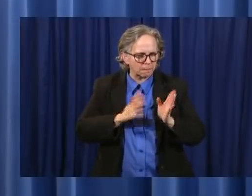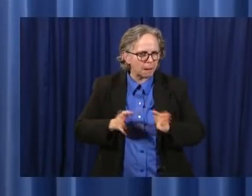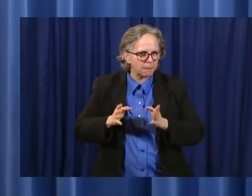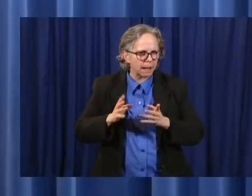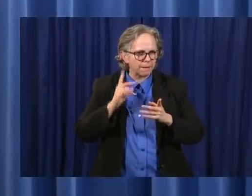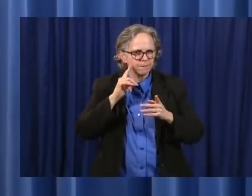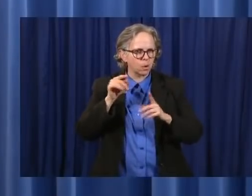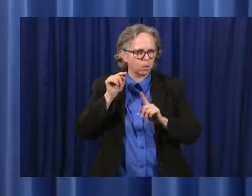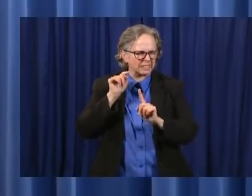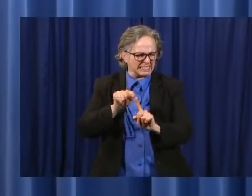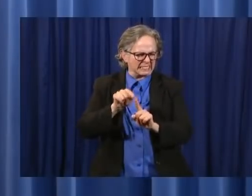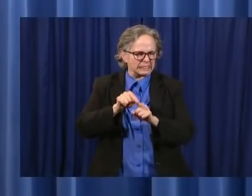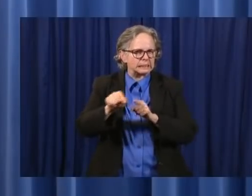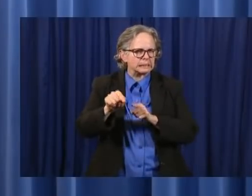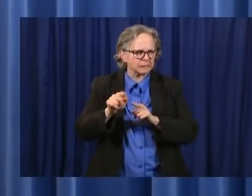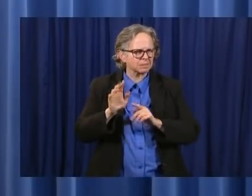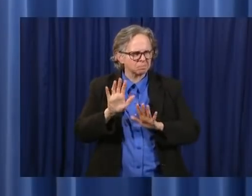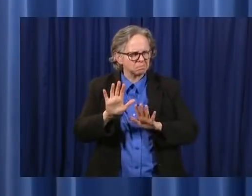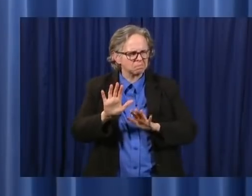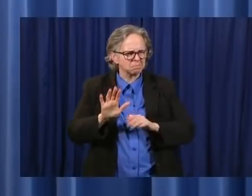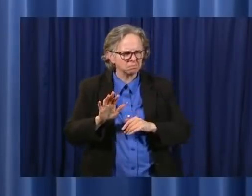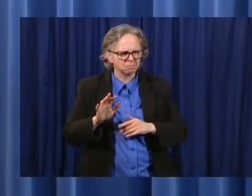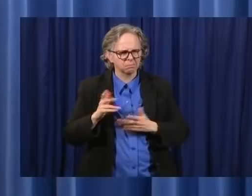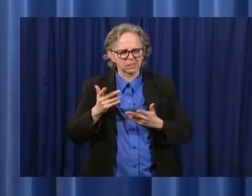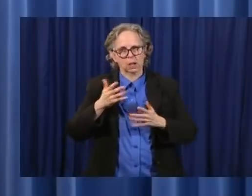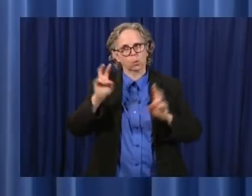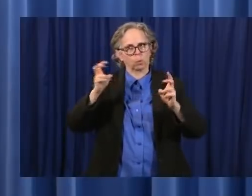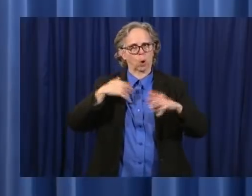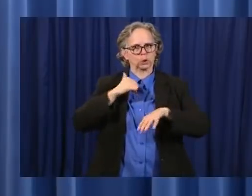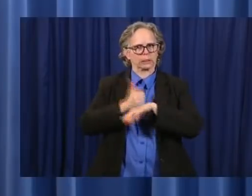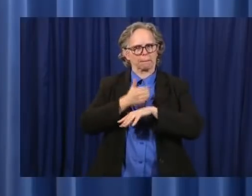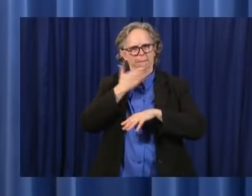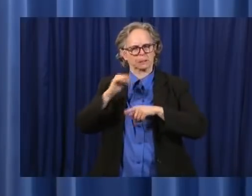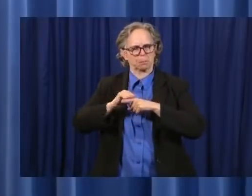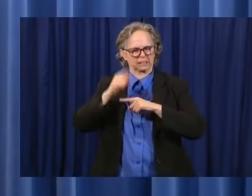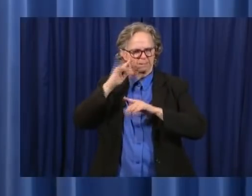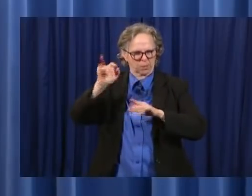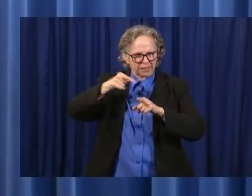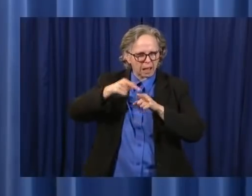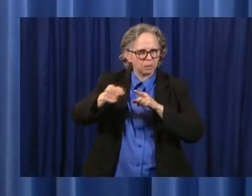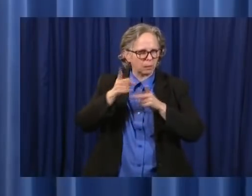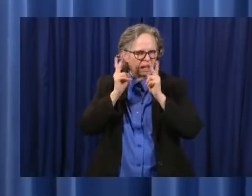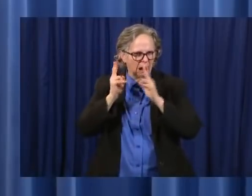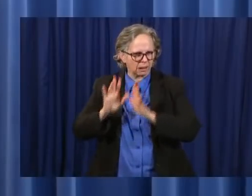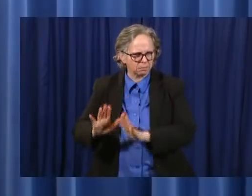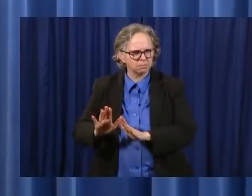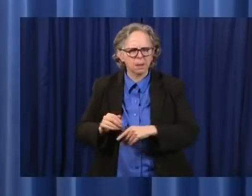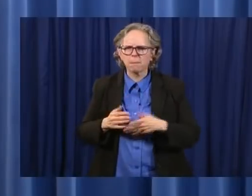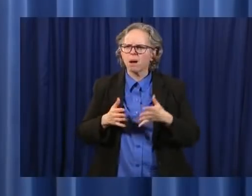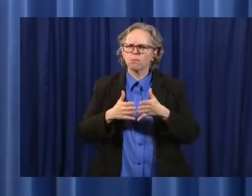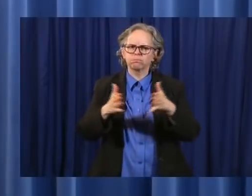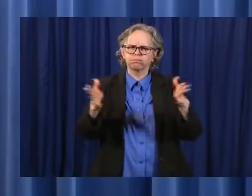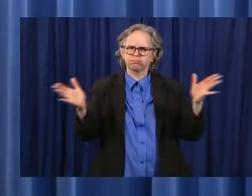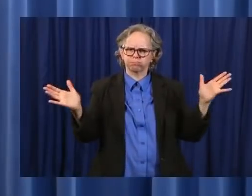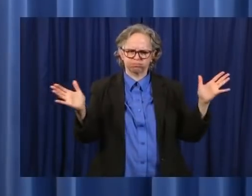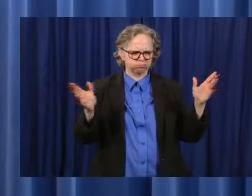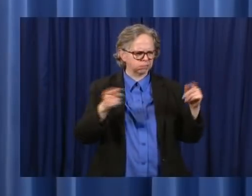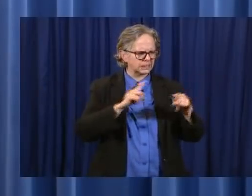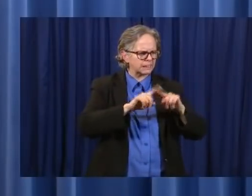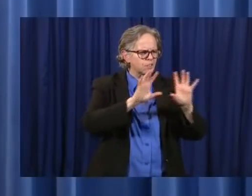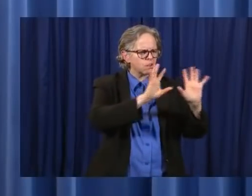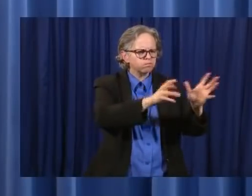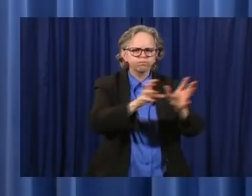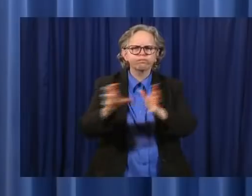industry-specific best practices for those as well. But we have broad categories, and we